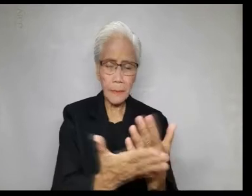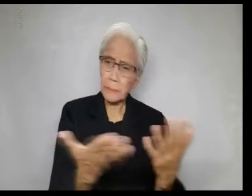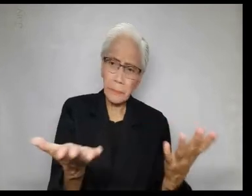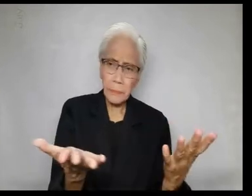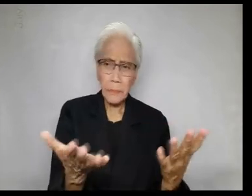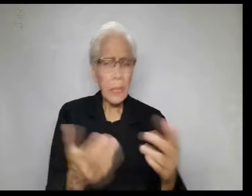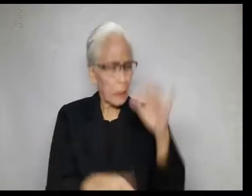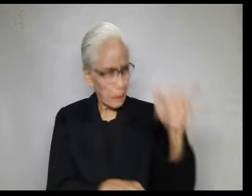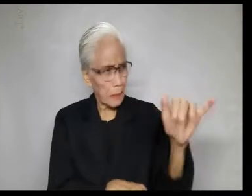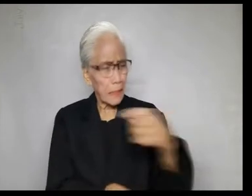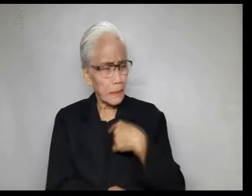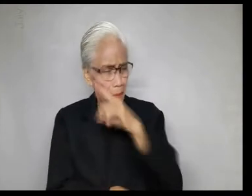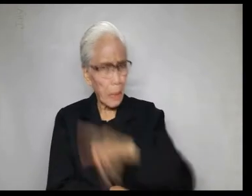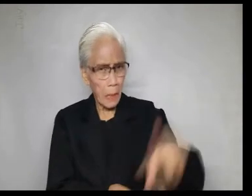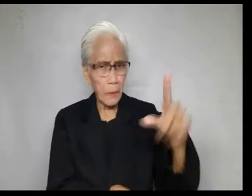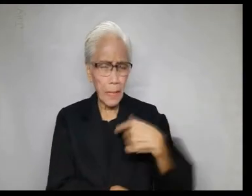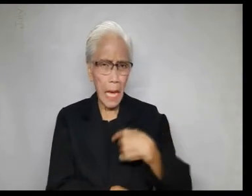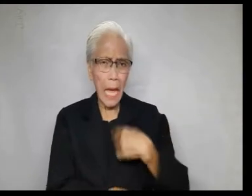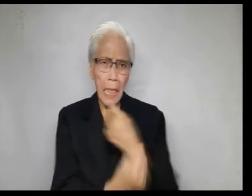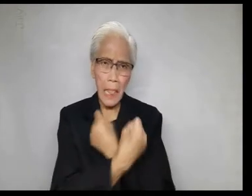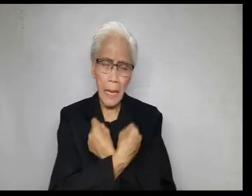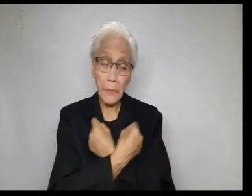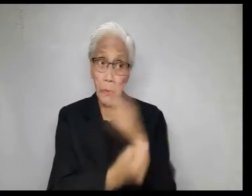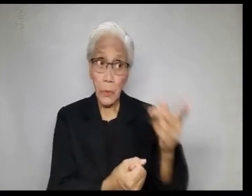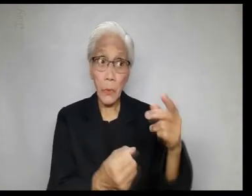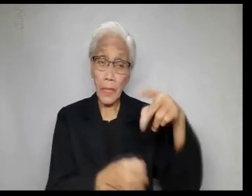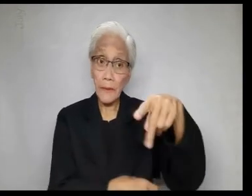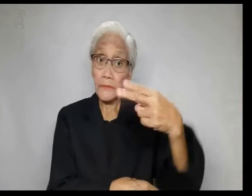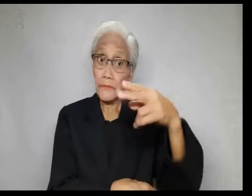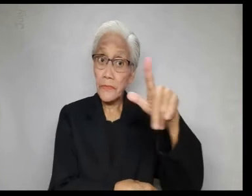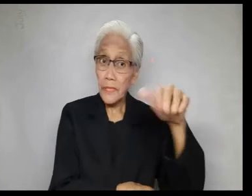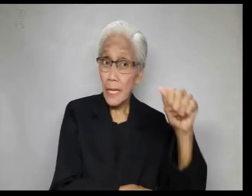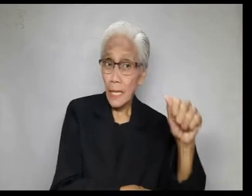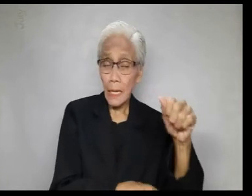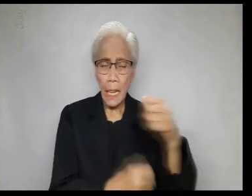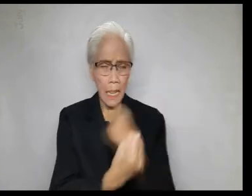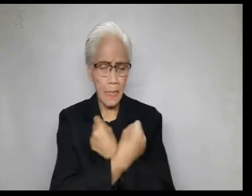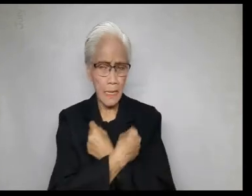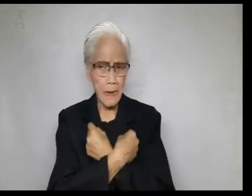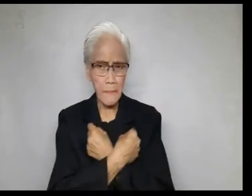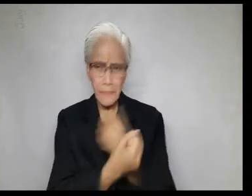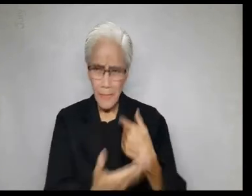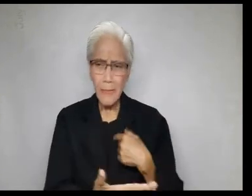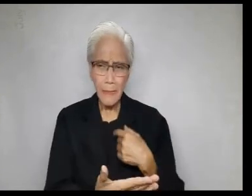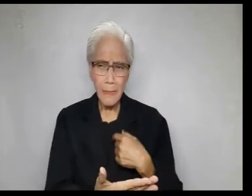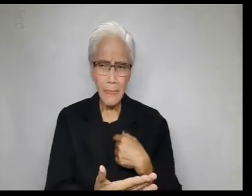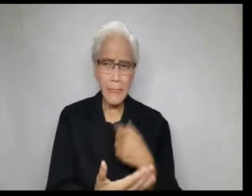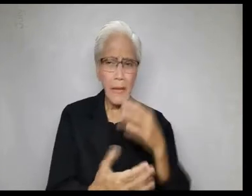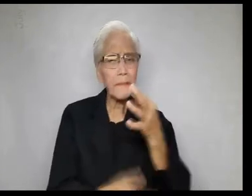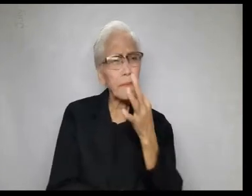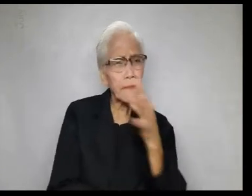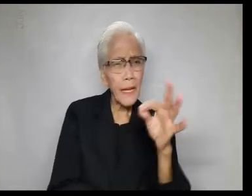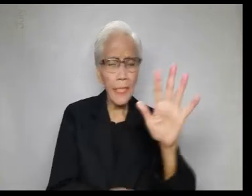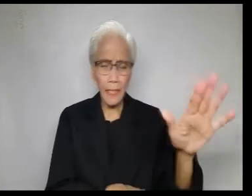consistently with something like this: "Yes, Lord, I love you with a philia or pagmamahal kind of love. I